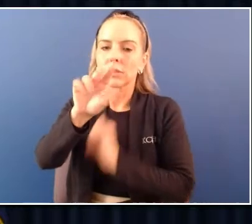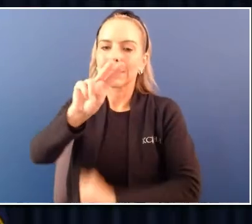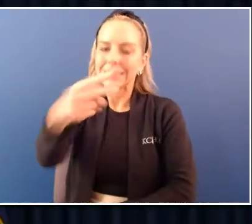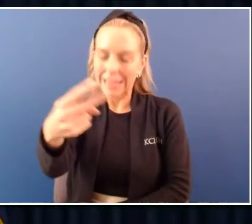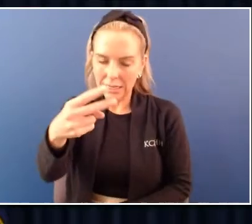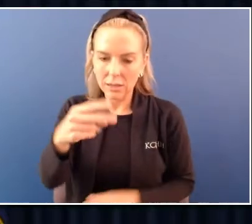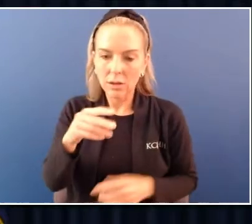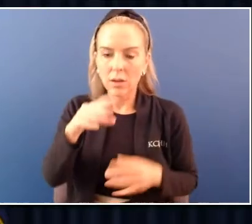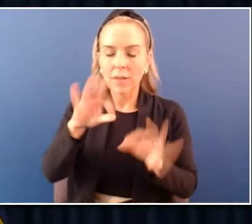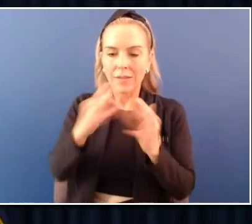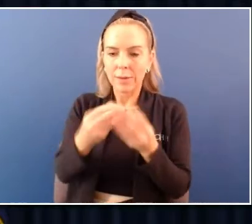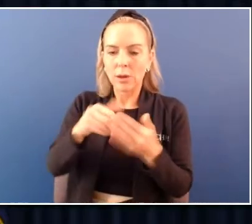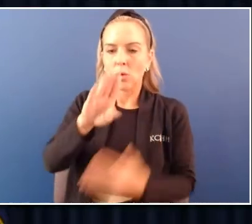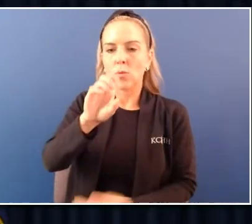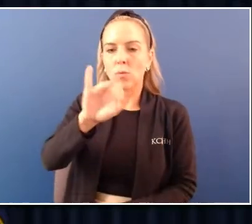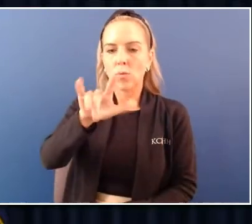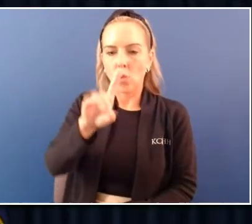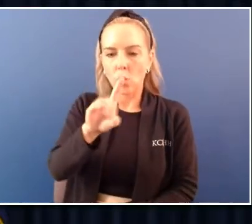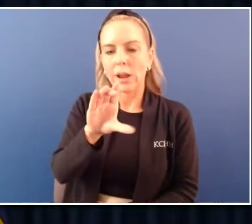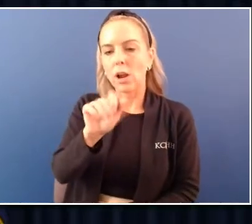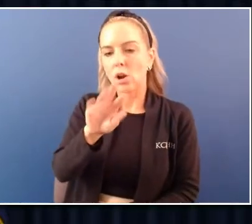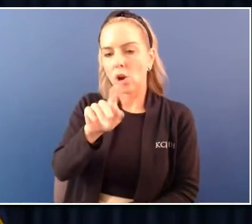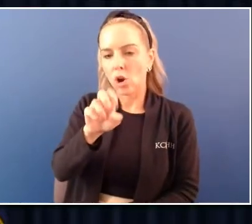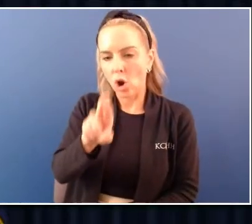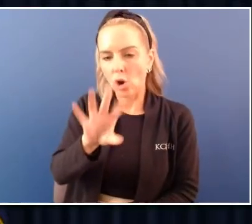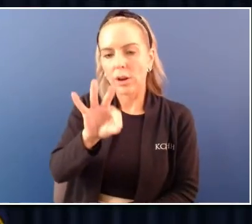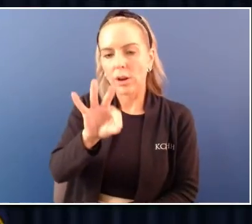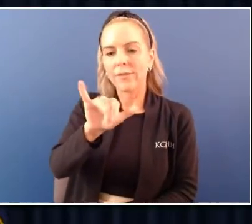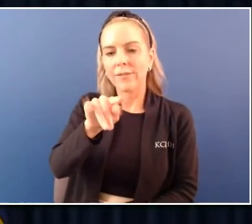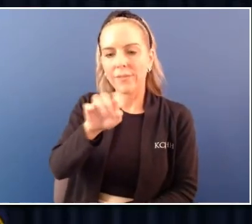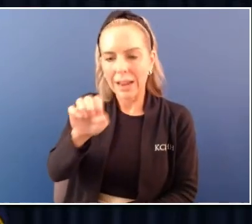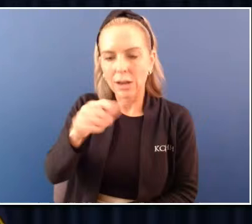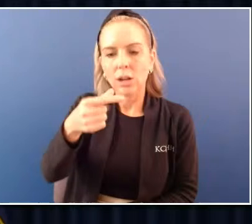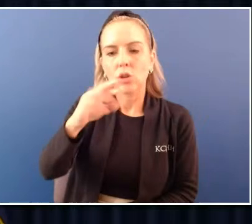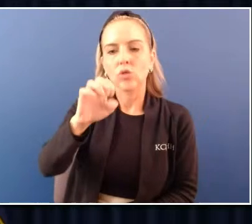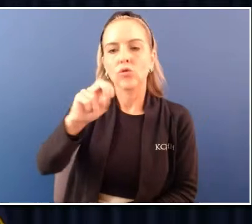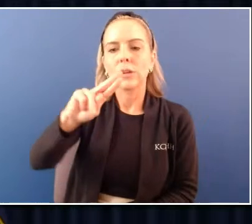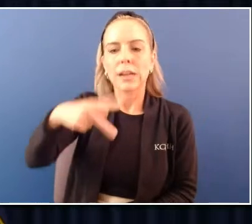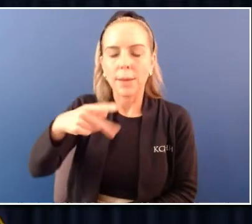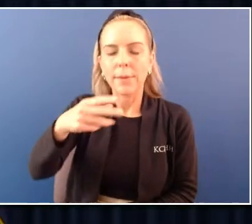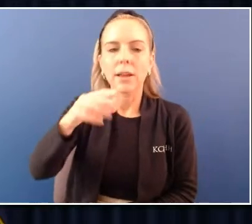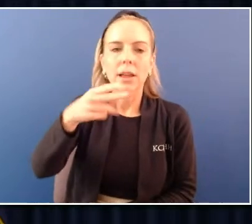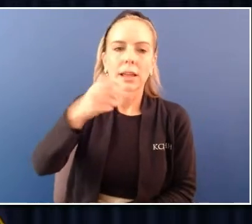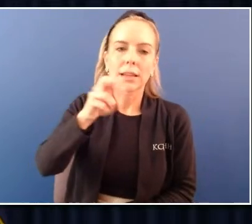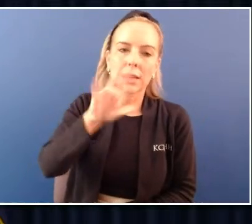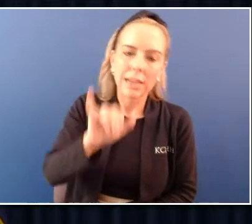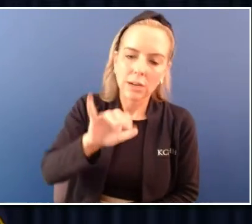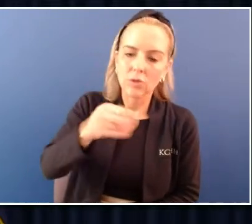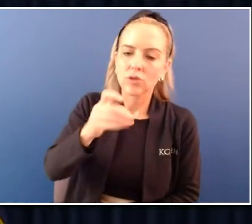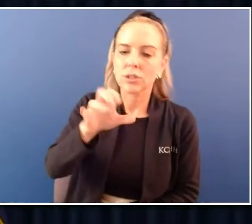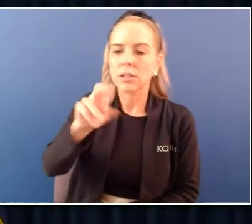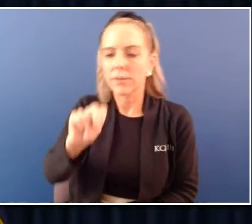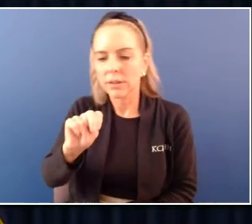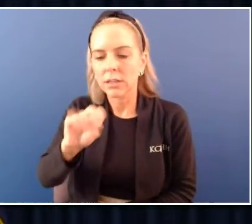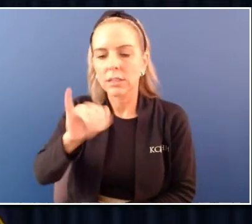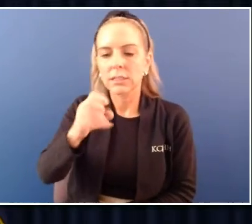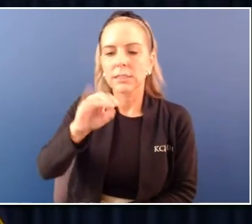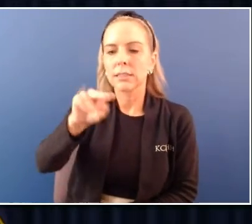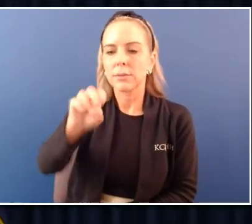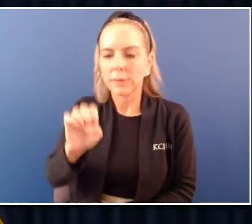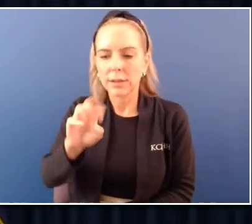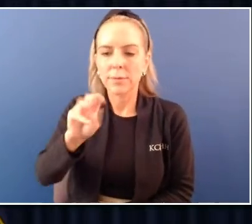Boyd, Carter, Fayette, Greenup, Henry, Jefferson, Jessamine,